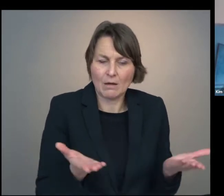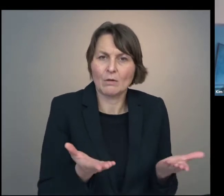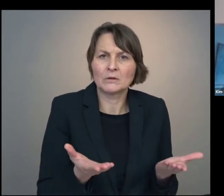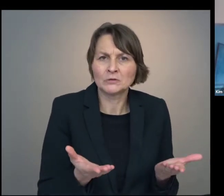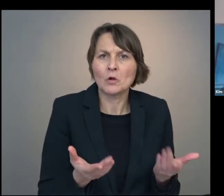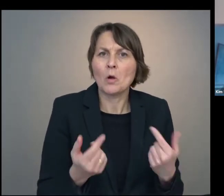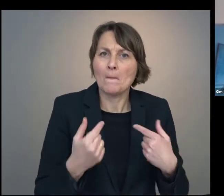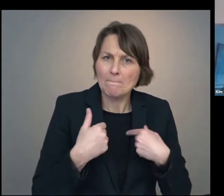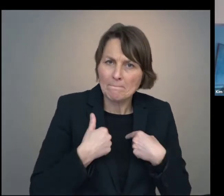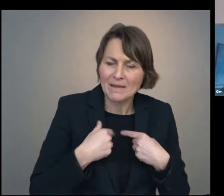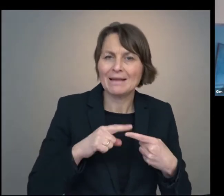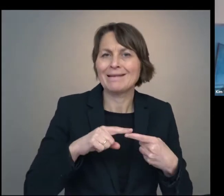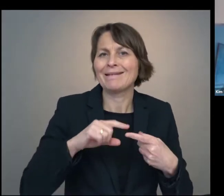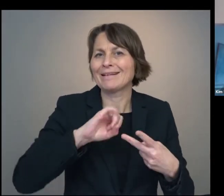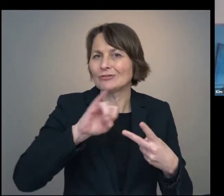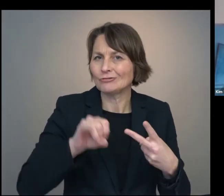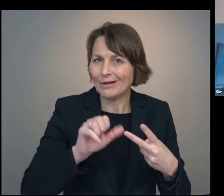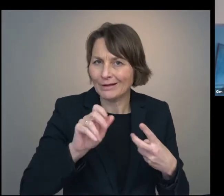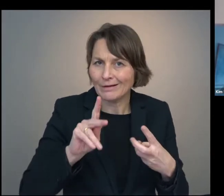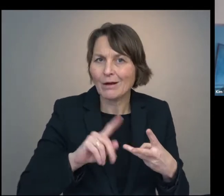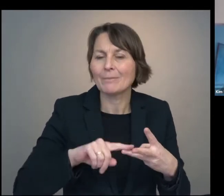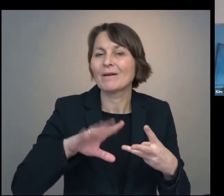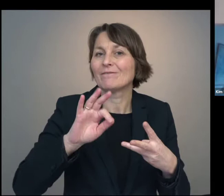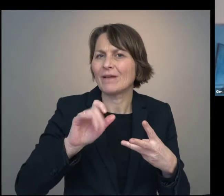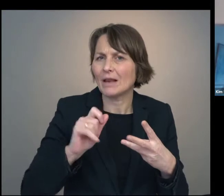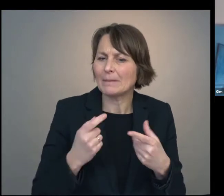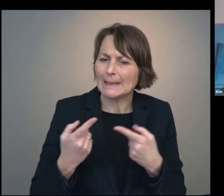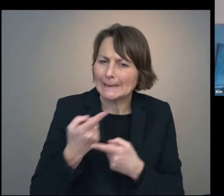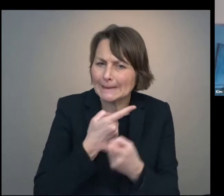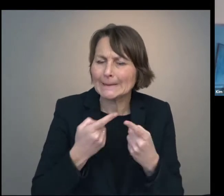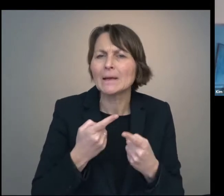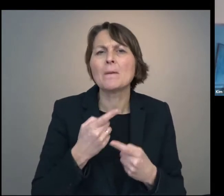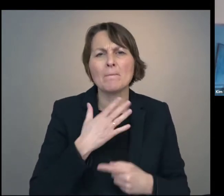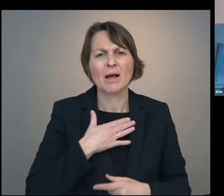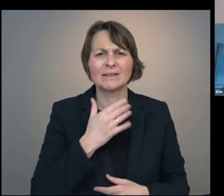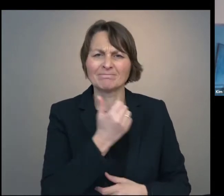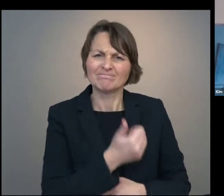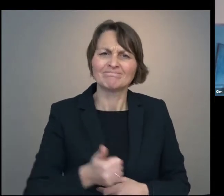are discussing getting a PO on board for